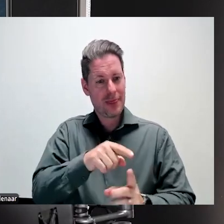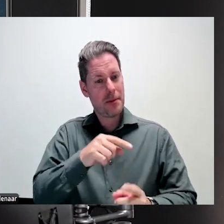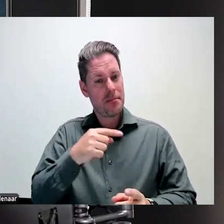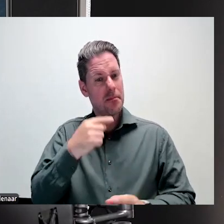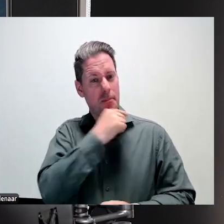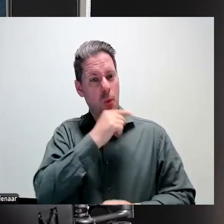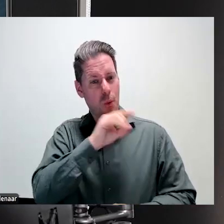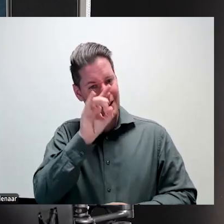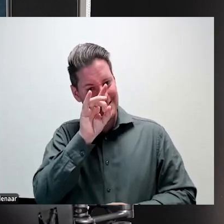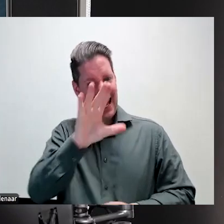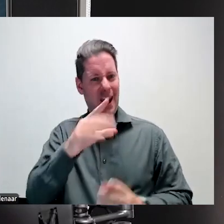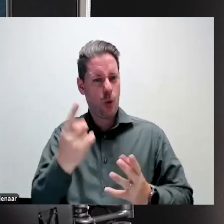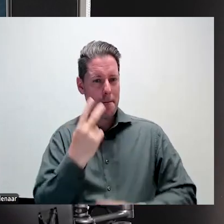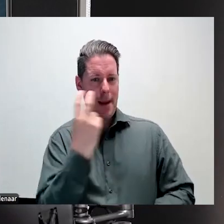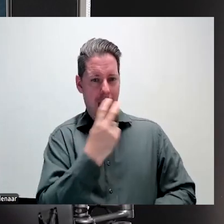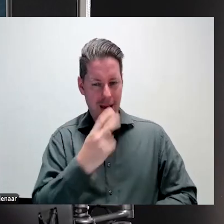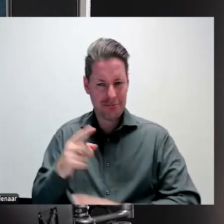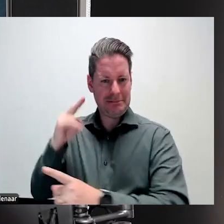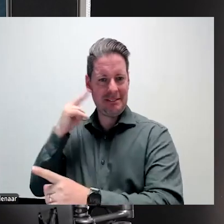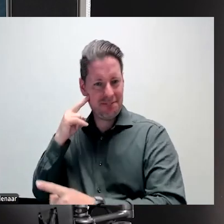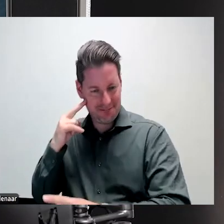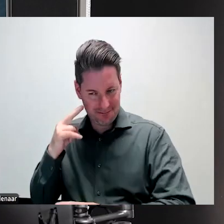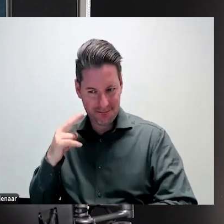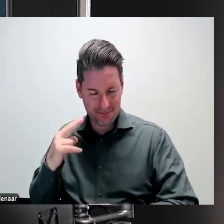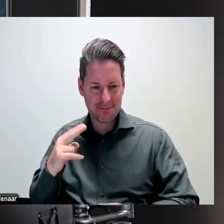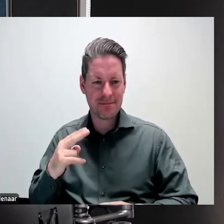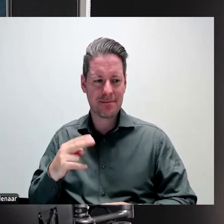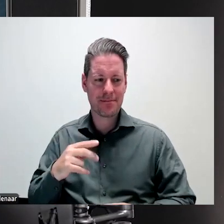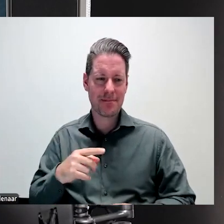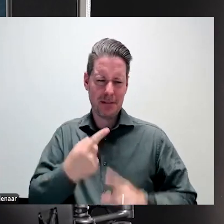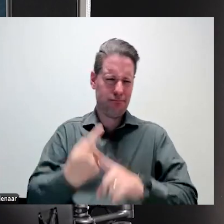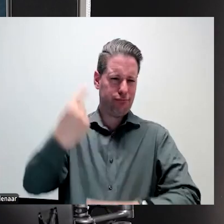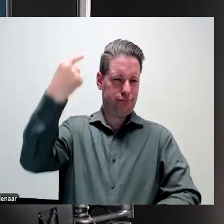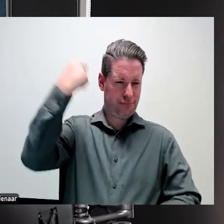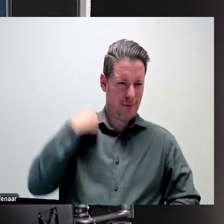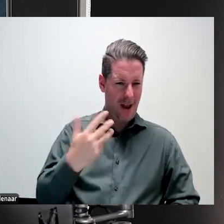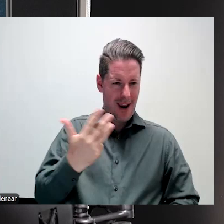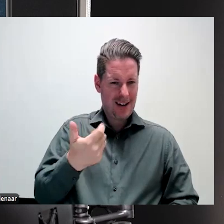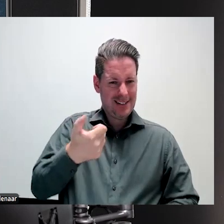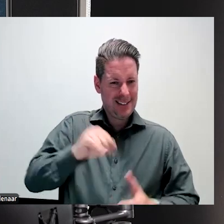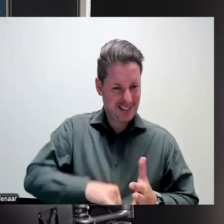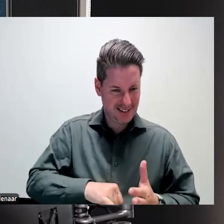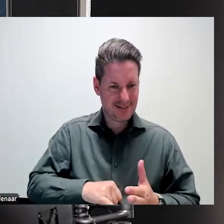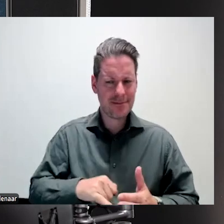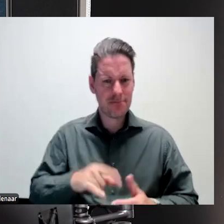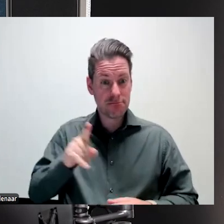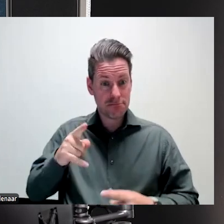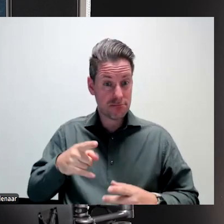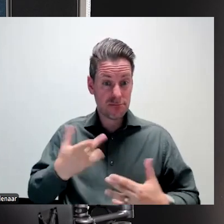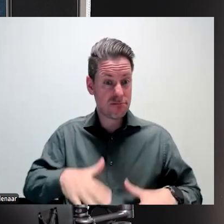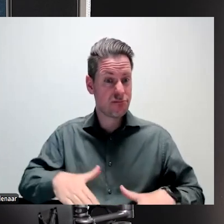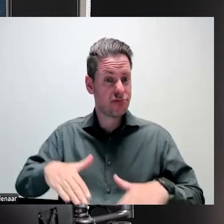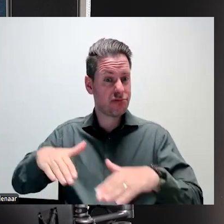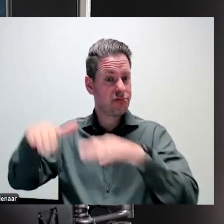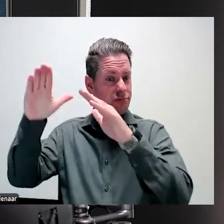the mine, which that's another thing that's changed a whole lot. So you became friends over the years.